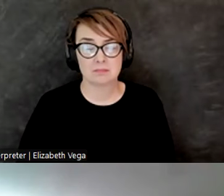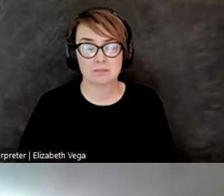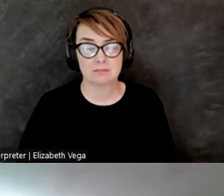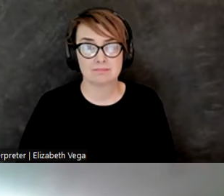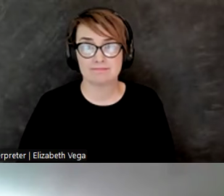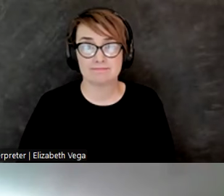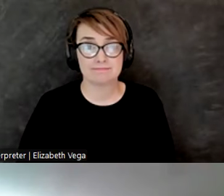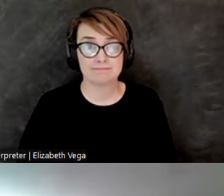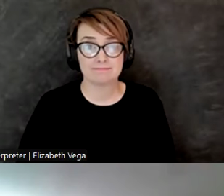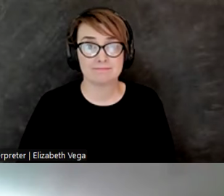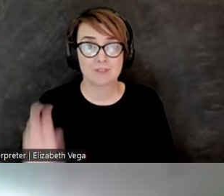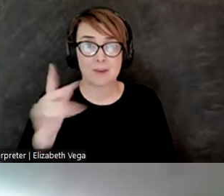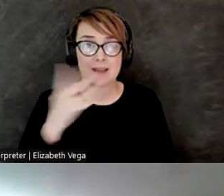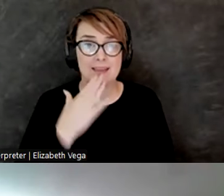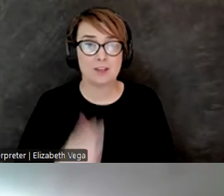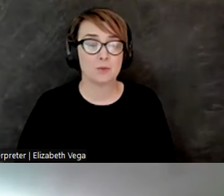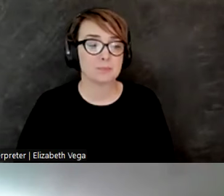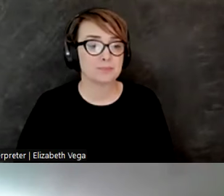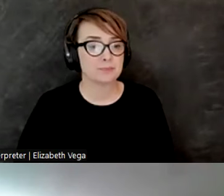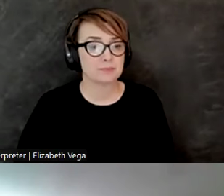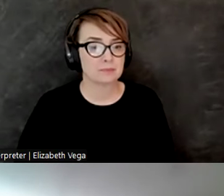Thank you. Okay, thank you.